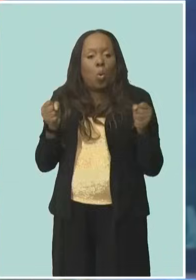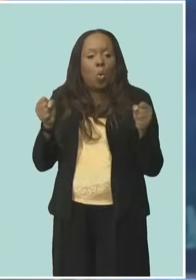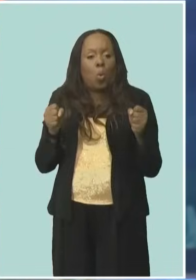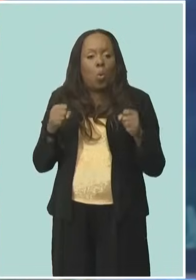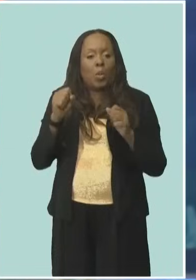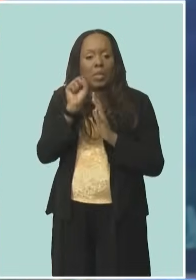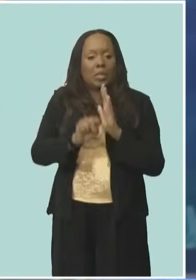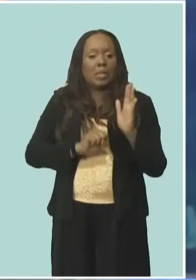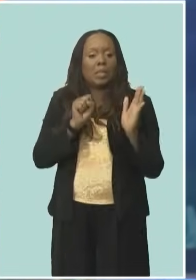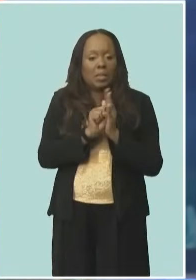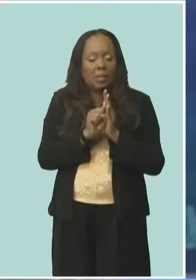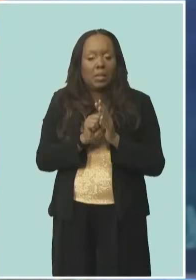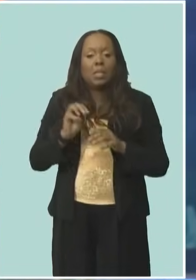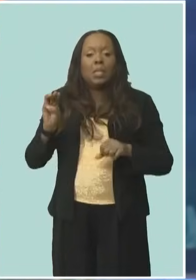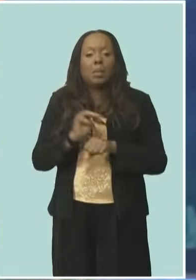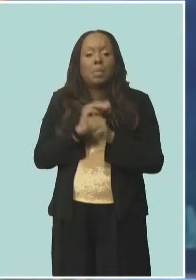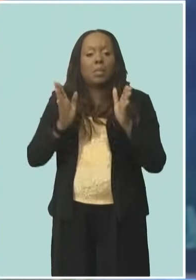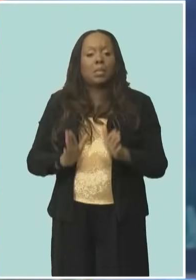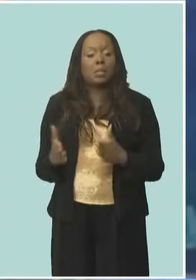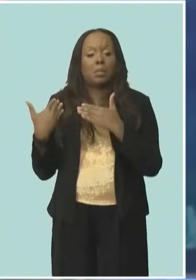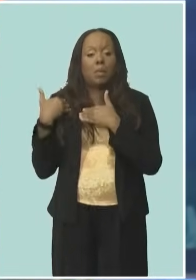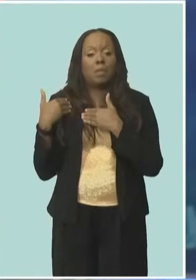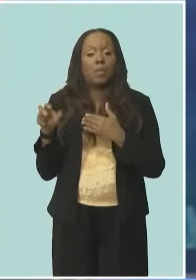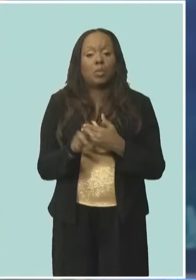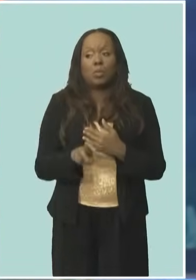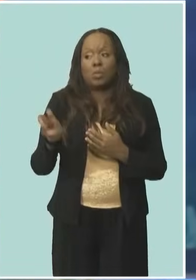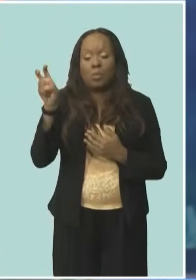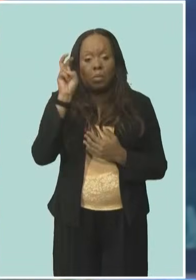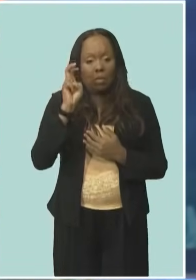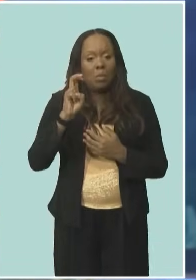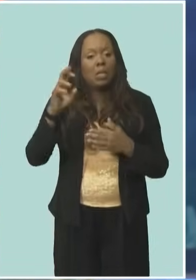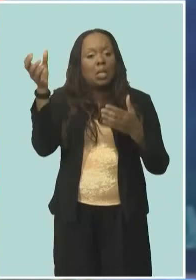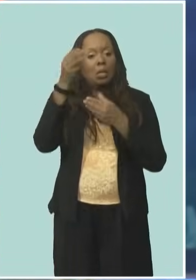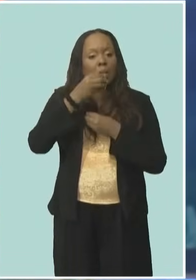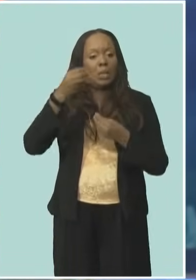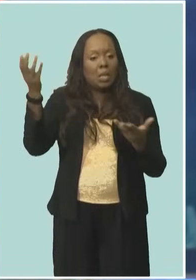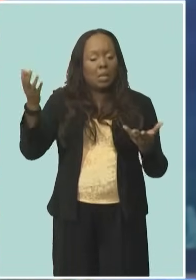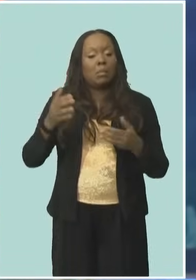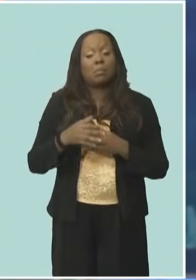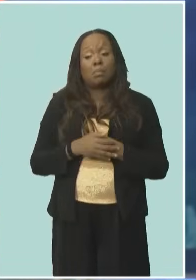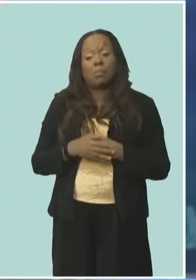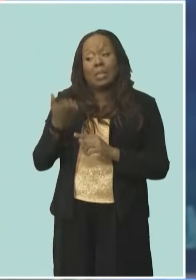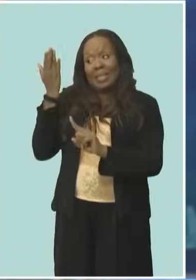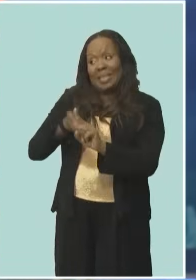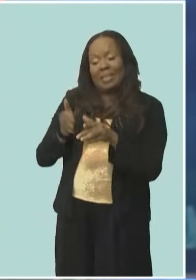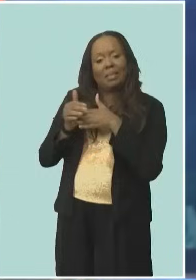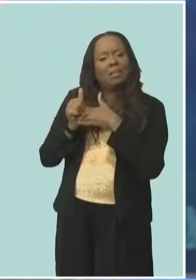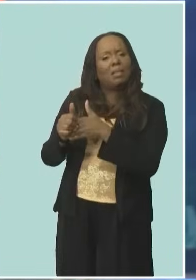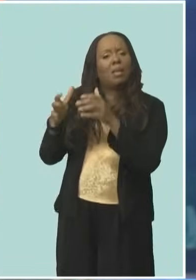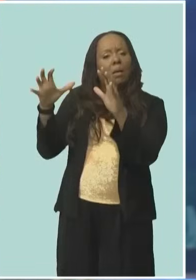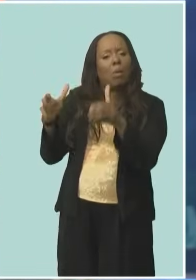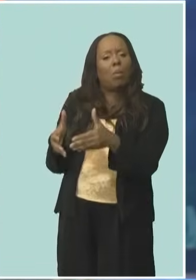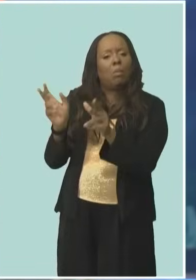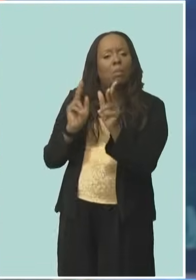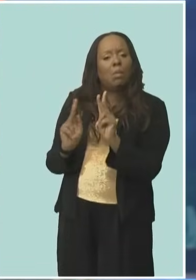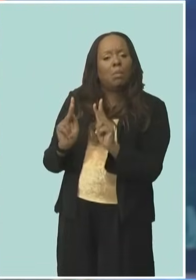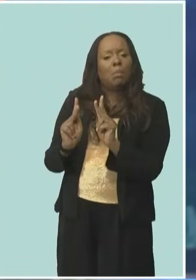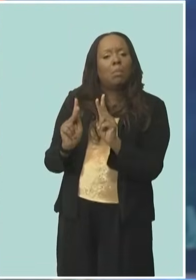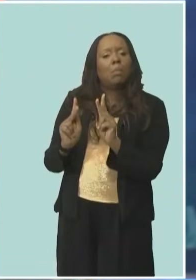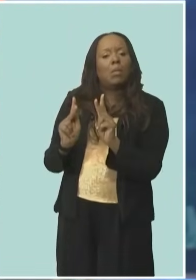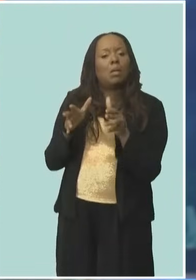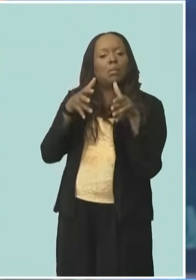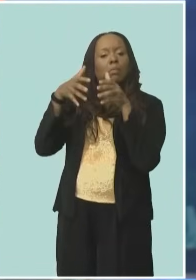2025-2026 winter season. That's according to Minister of Tourism and International Transport Ian Gooding-Edgell, who is currently leading a